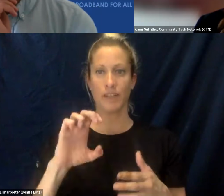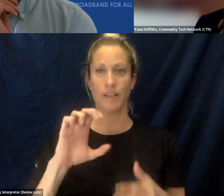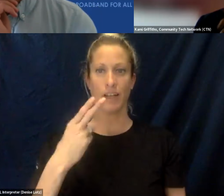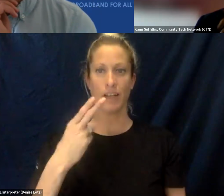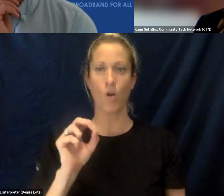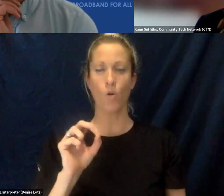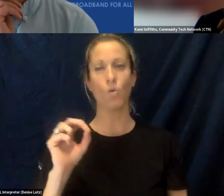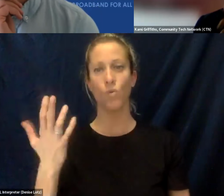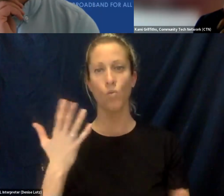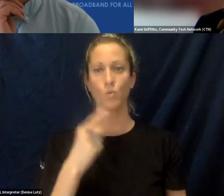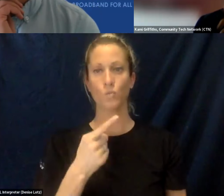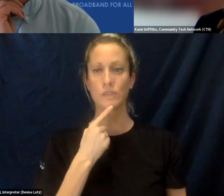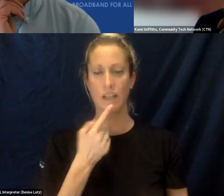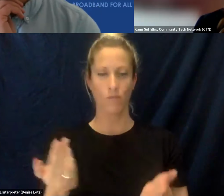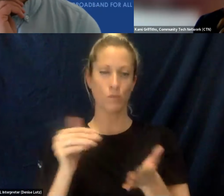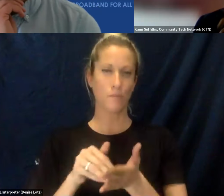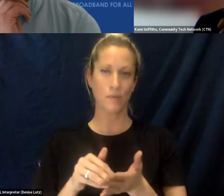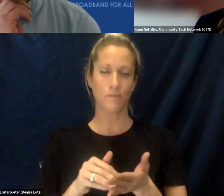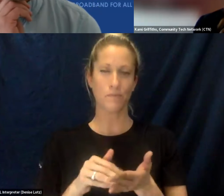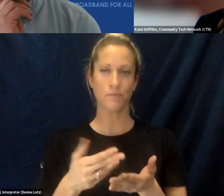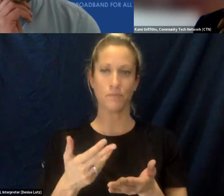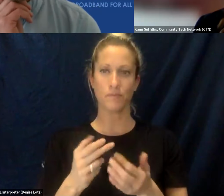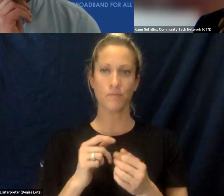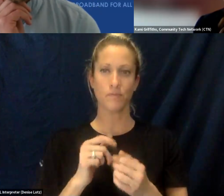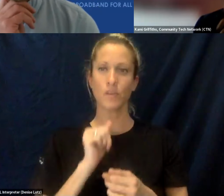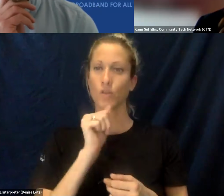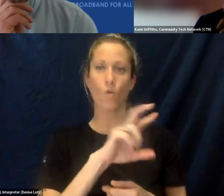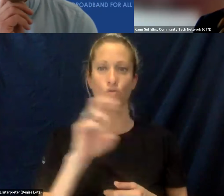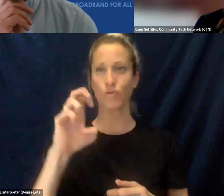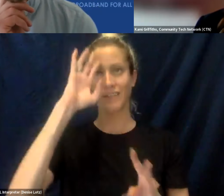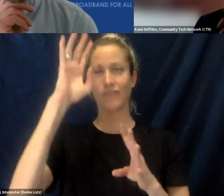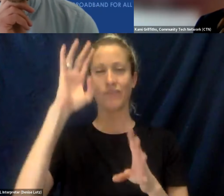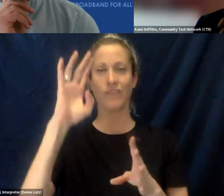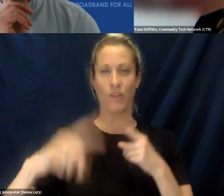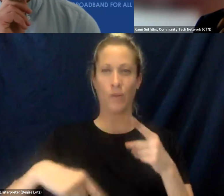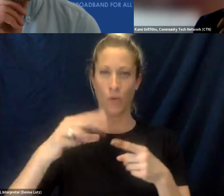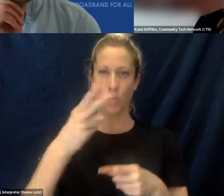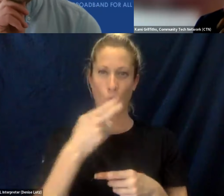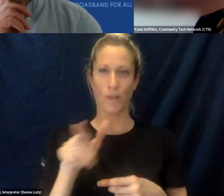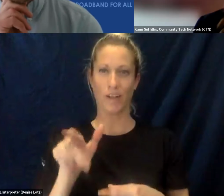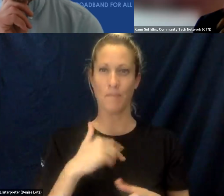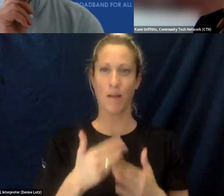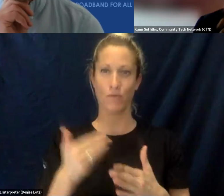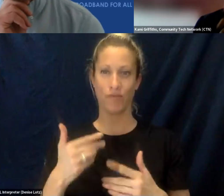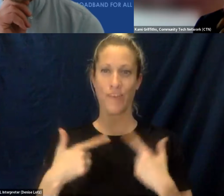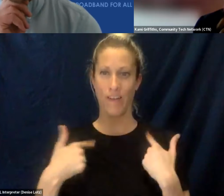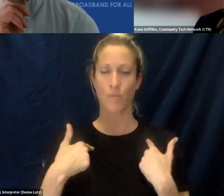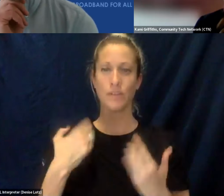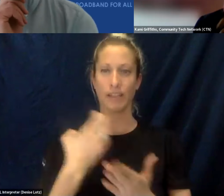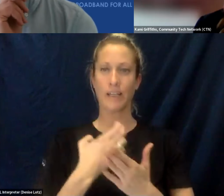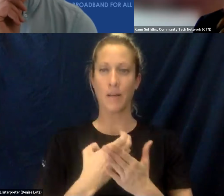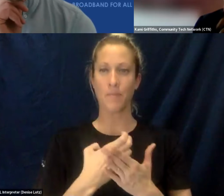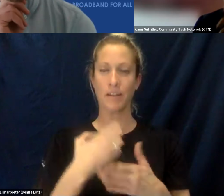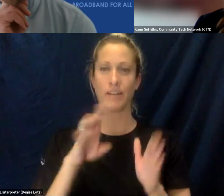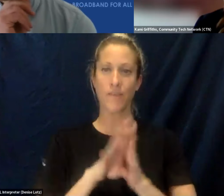what you're saying about don't reinvent the wheel, right? My previous life, I was an economic development